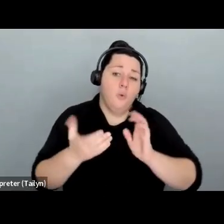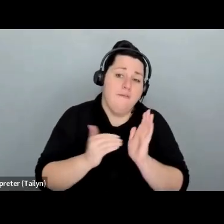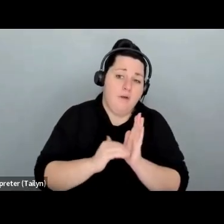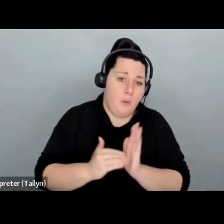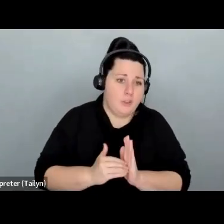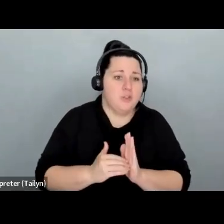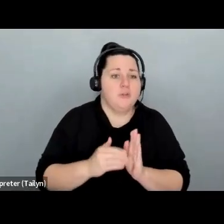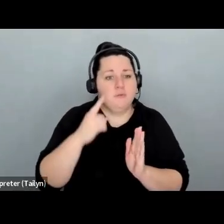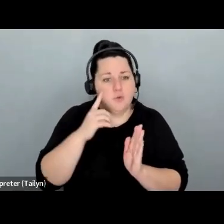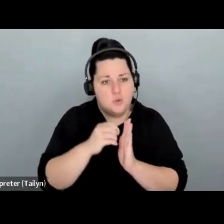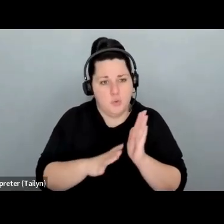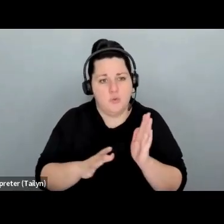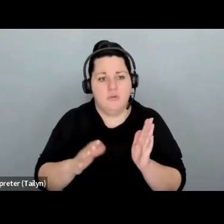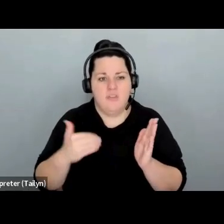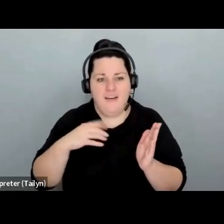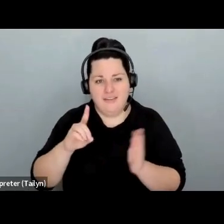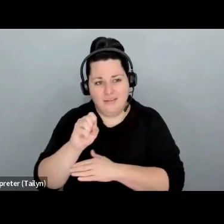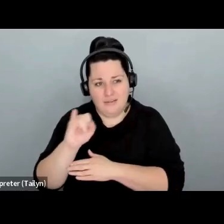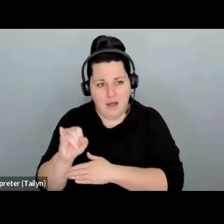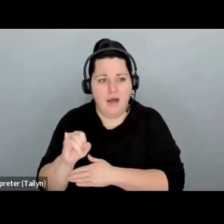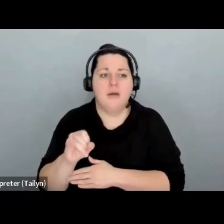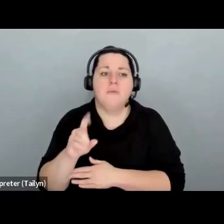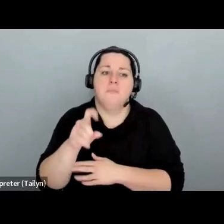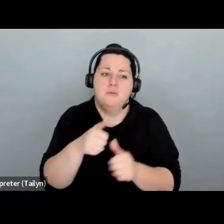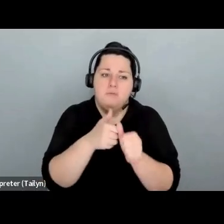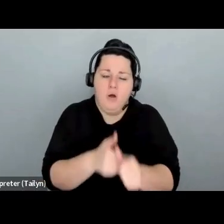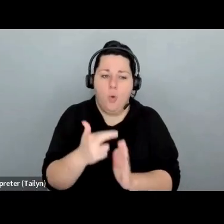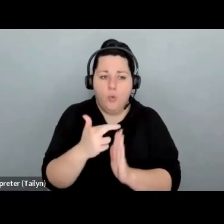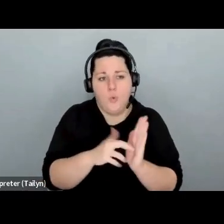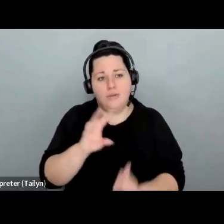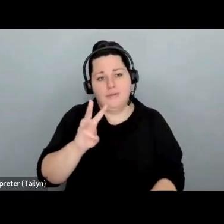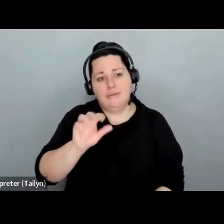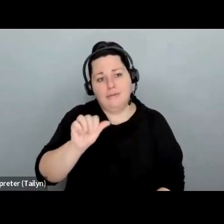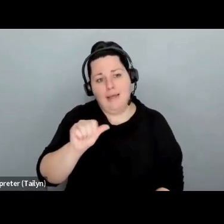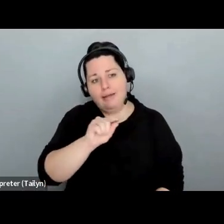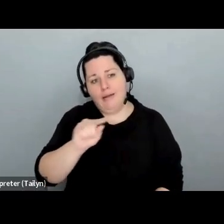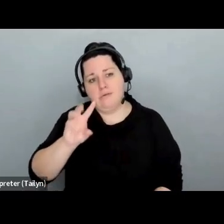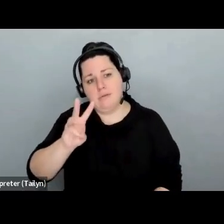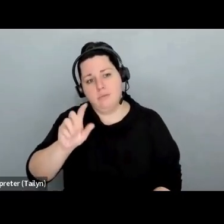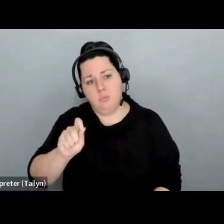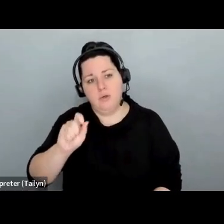Reevaluation of students with dual sensory impairment must comply with Rule